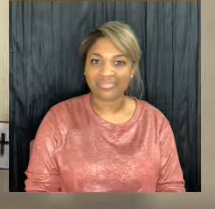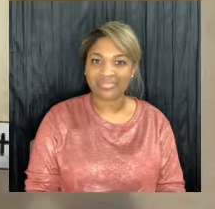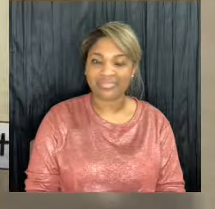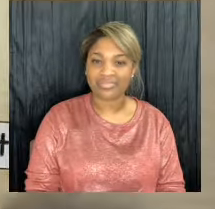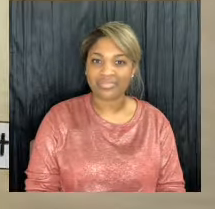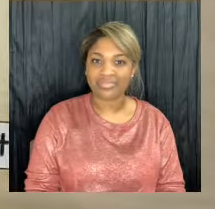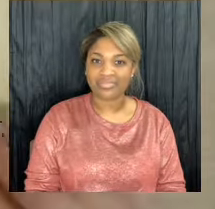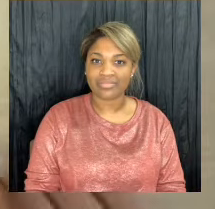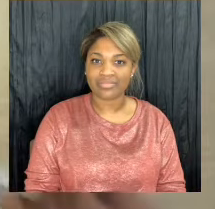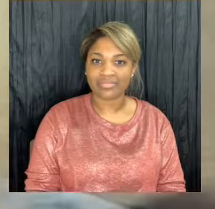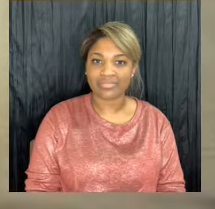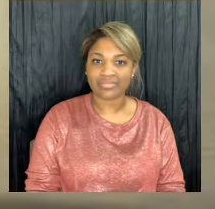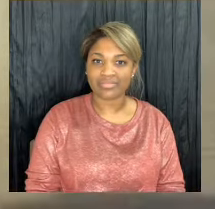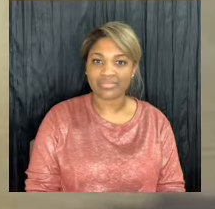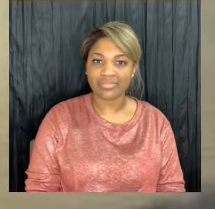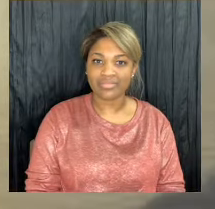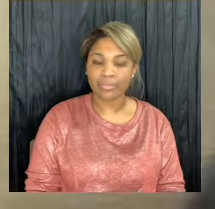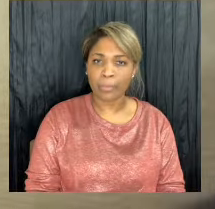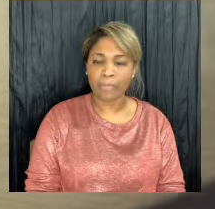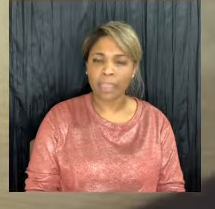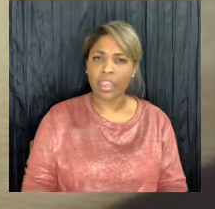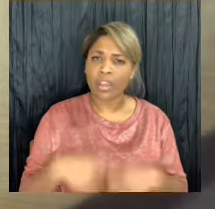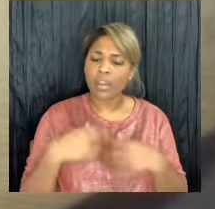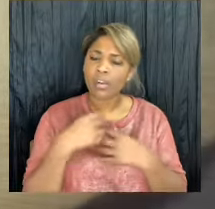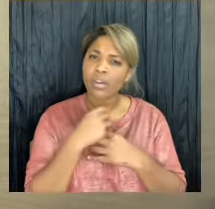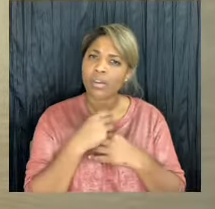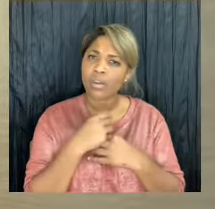Okay, what about